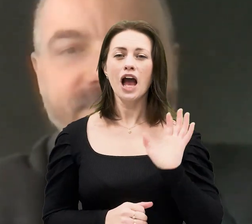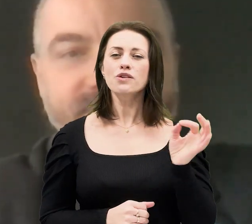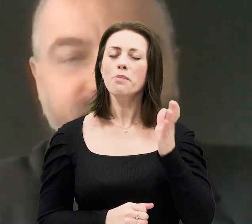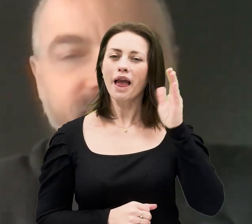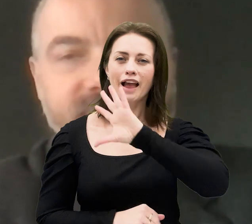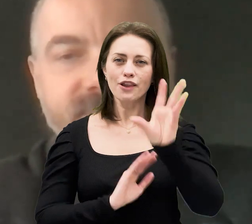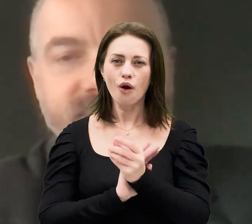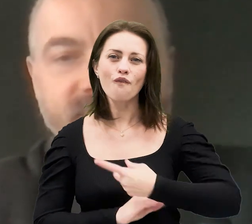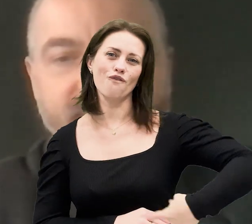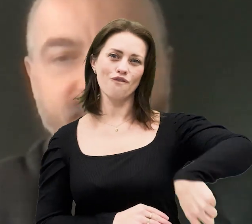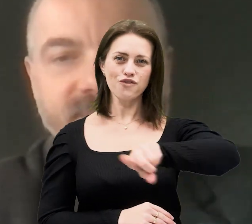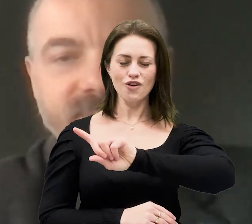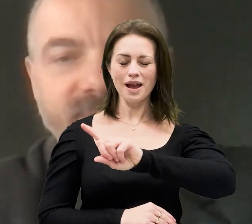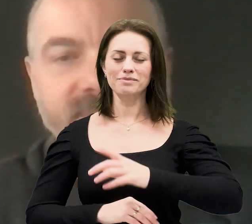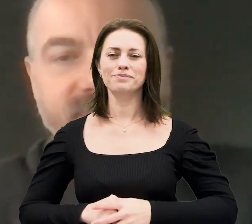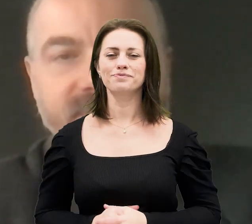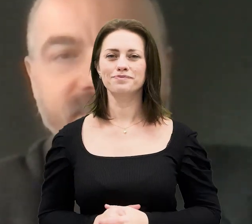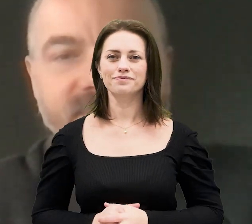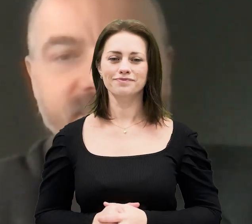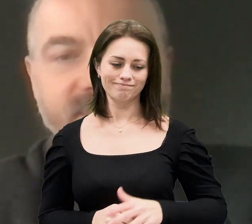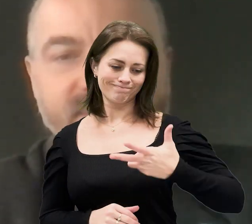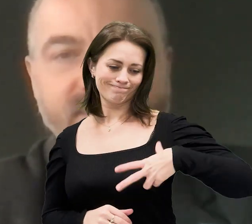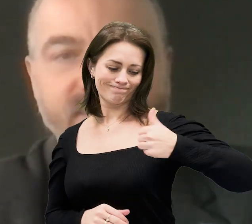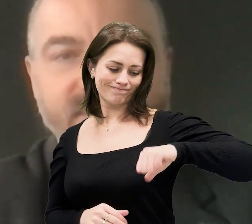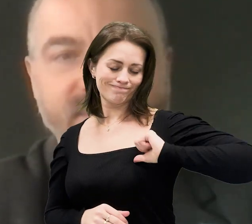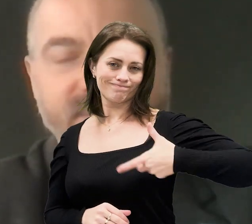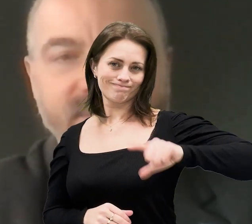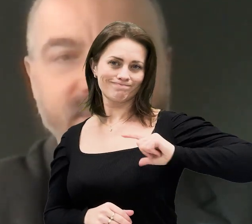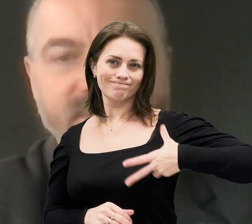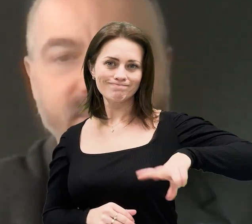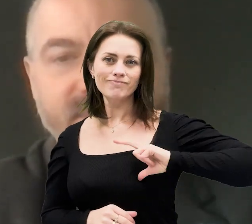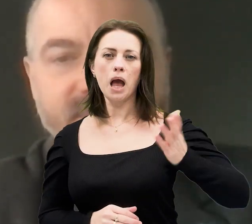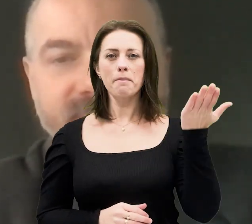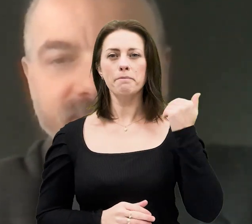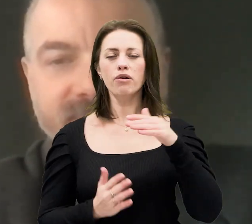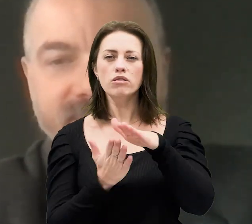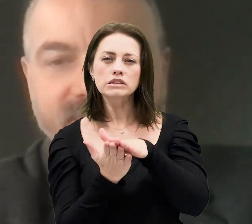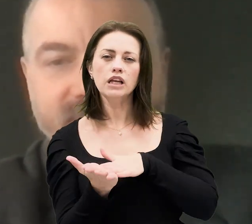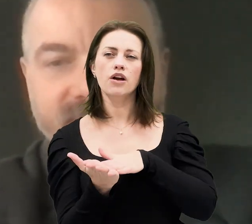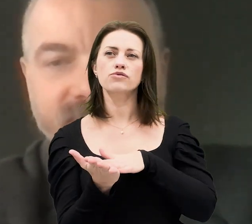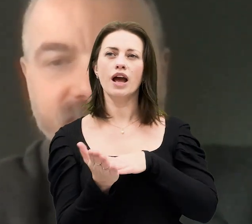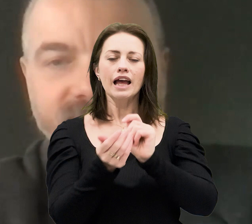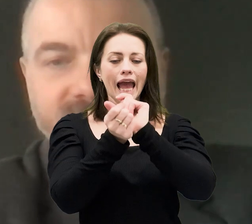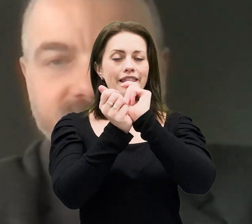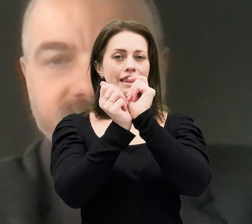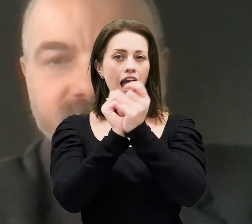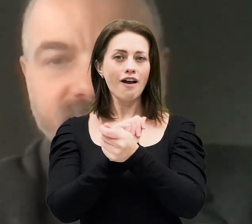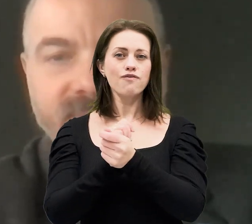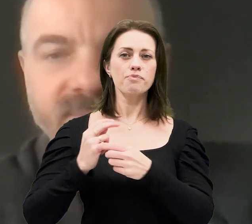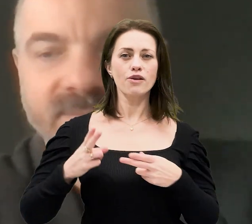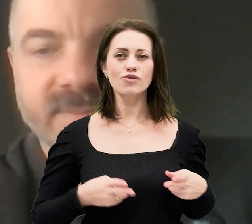everyone. Over the last 3 years, we have started a transformative